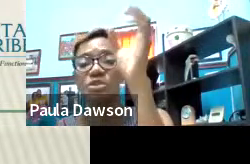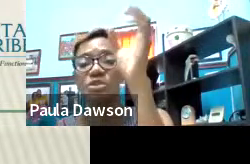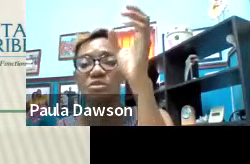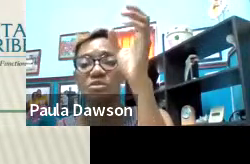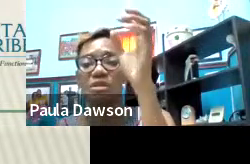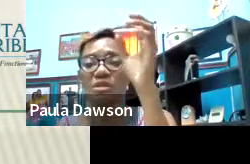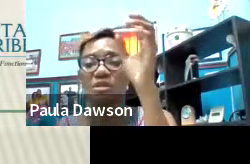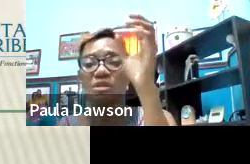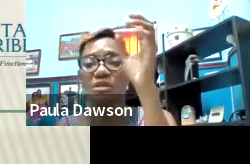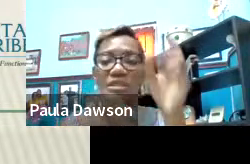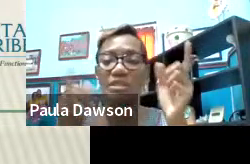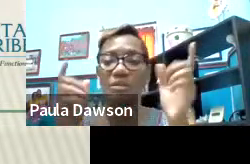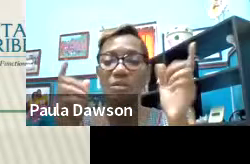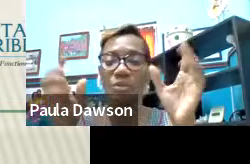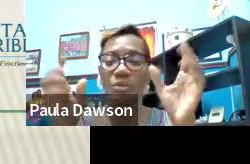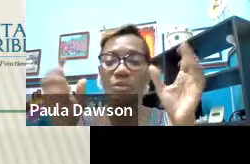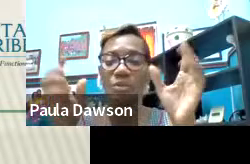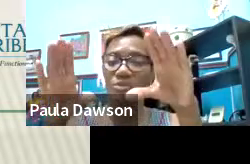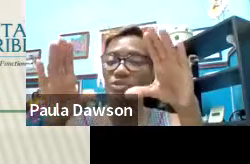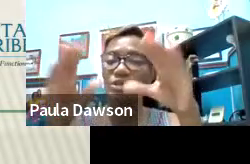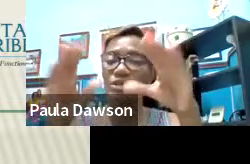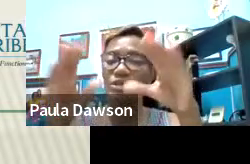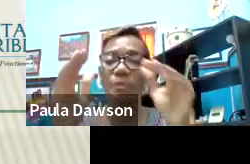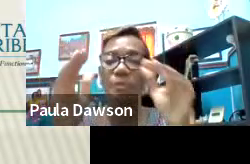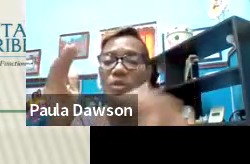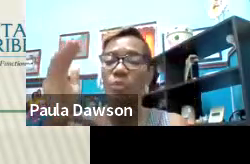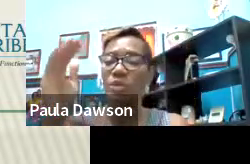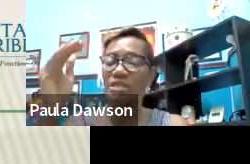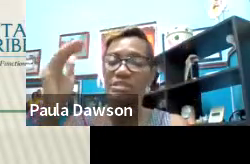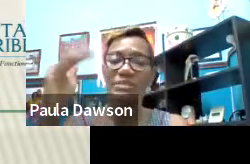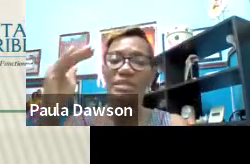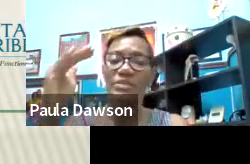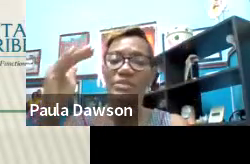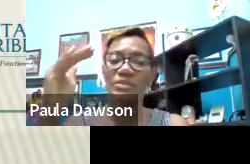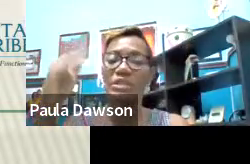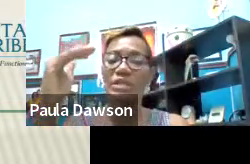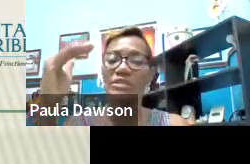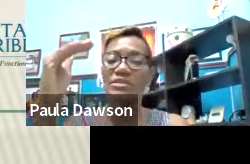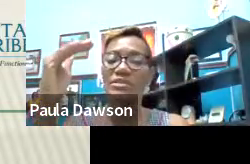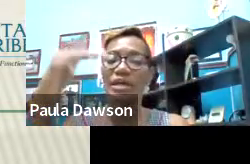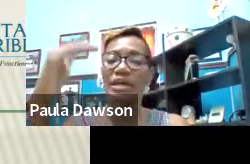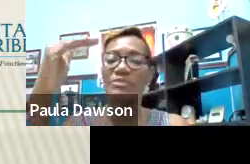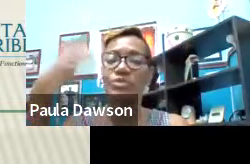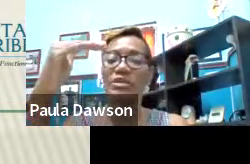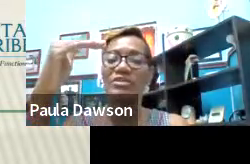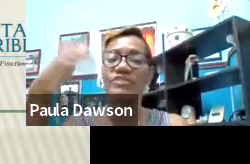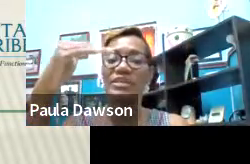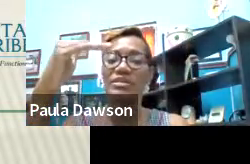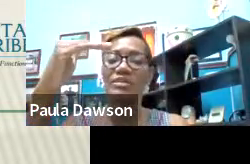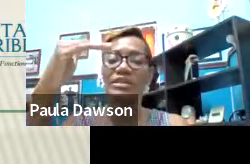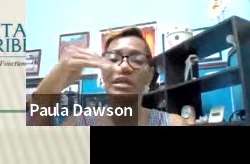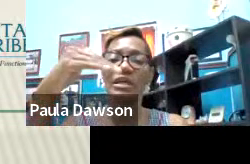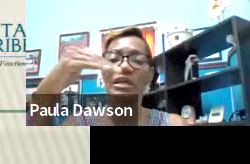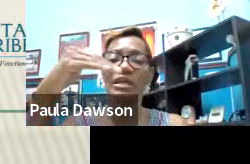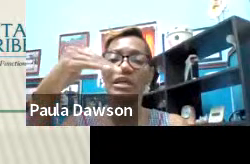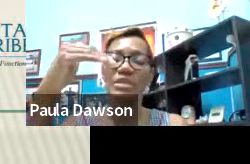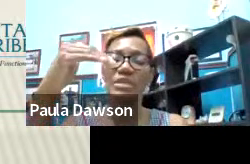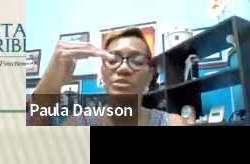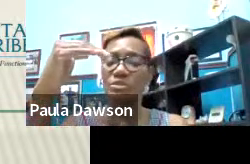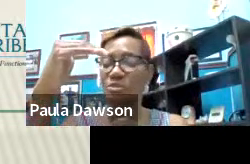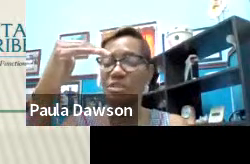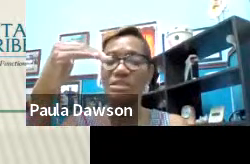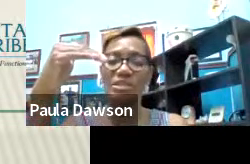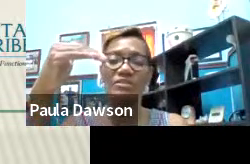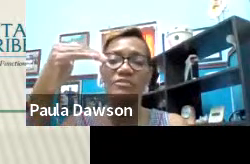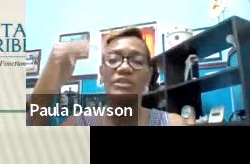correct muscle. Similarly, when I'm doing the hamstring, when I stimulate with the machine, I'll see the hamstring flickering, and I'll